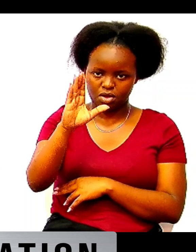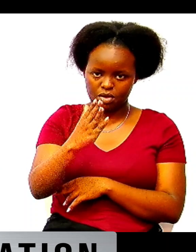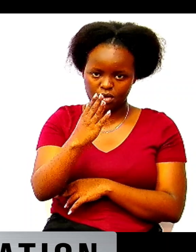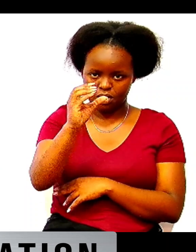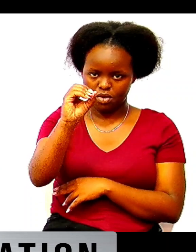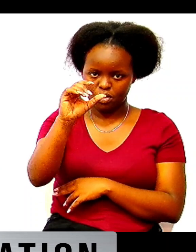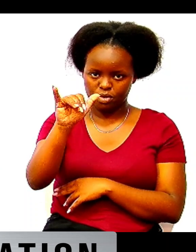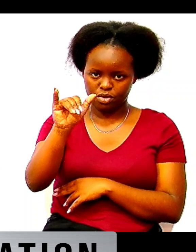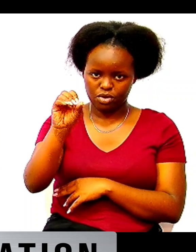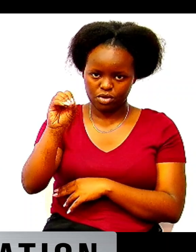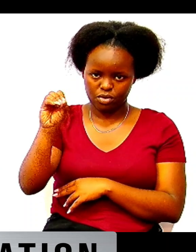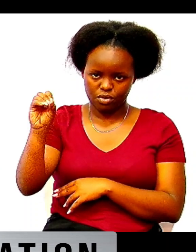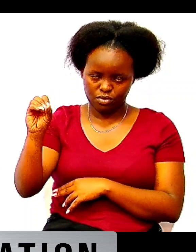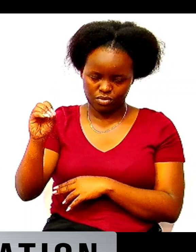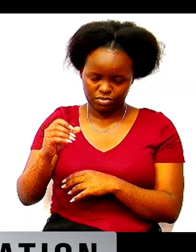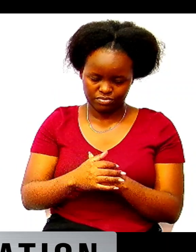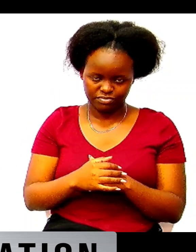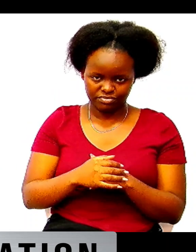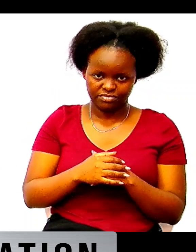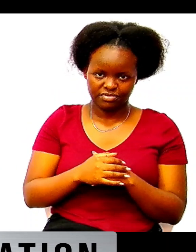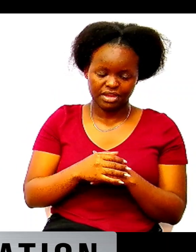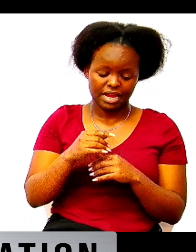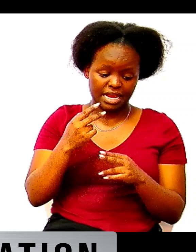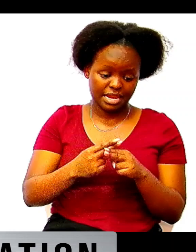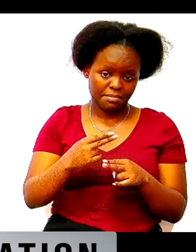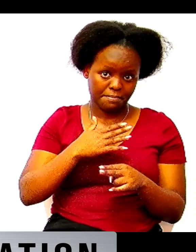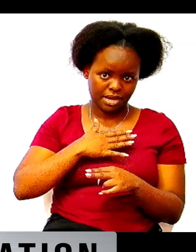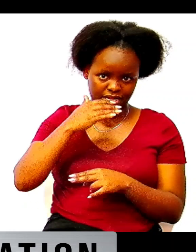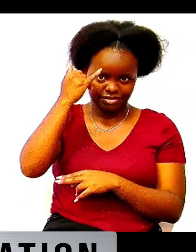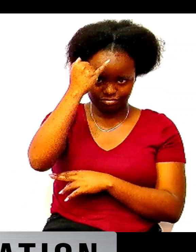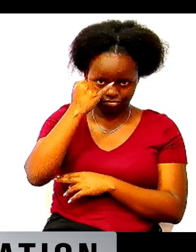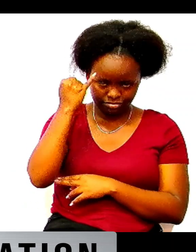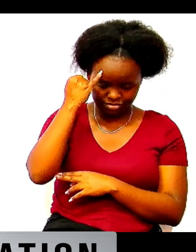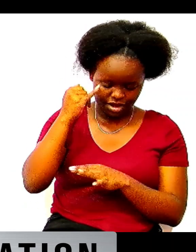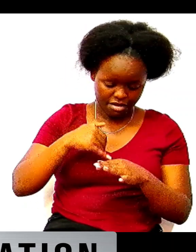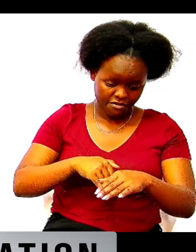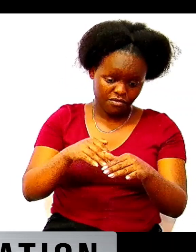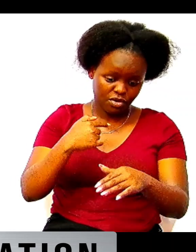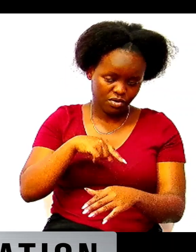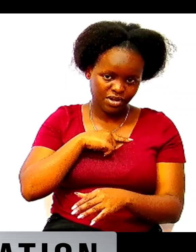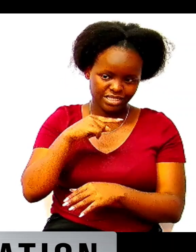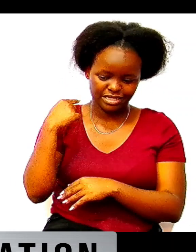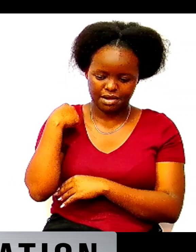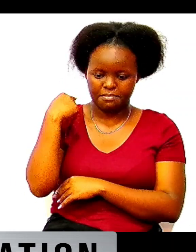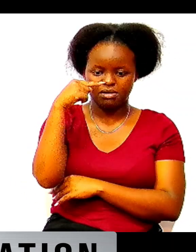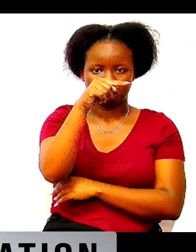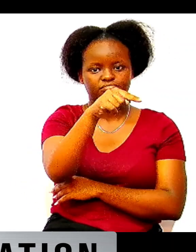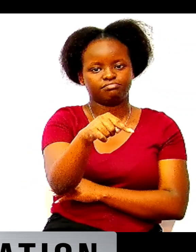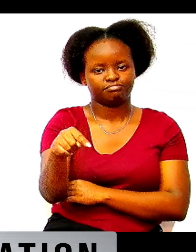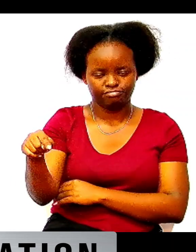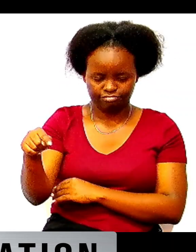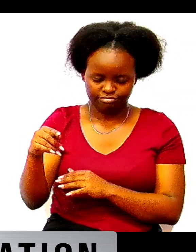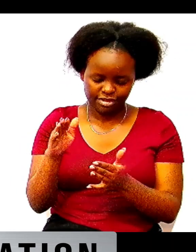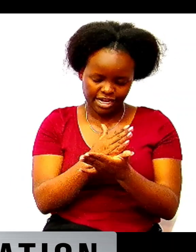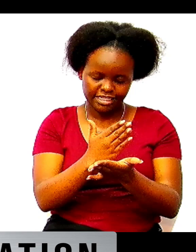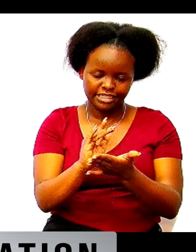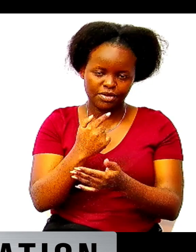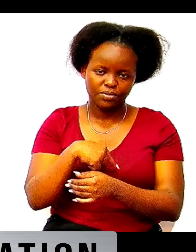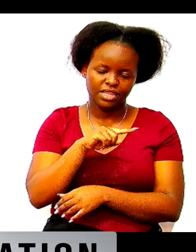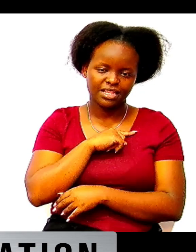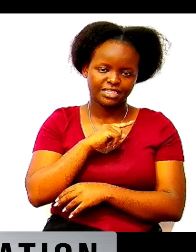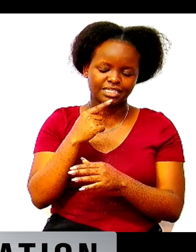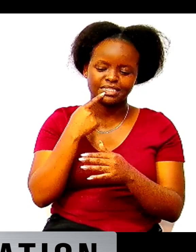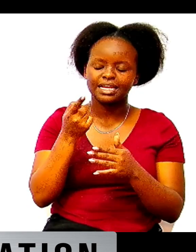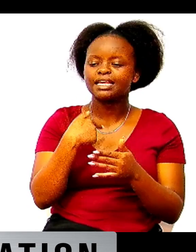Secretary General Free Kenya Movement. My name is Jonas Simba. Thank you. Follow us on 0111 or share with us. Tell us something